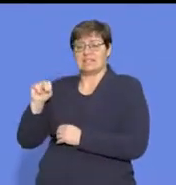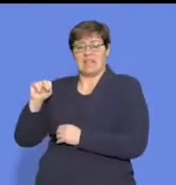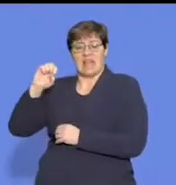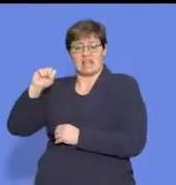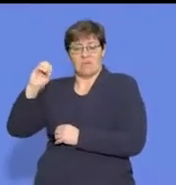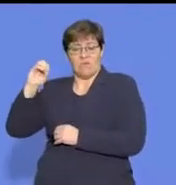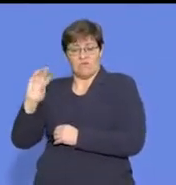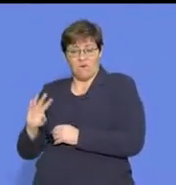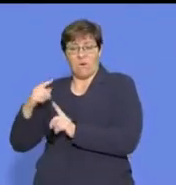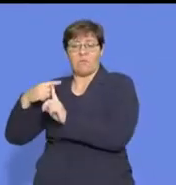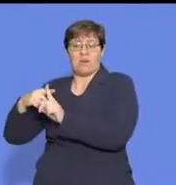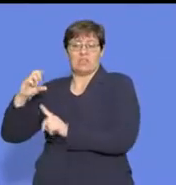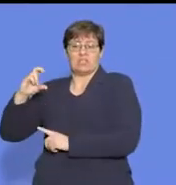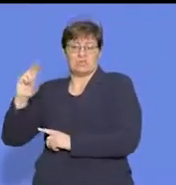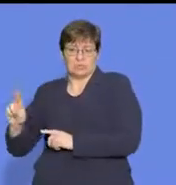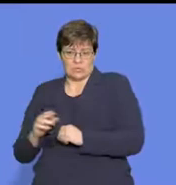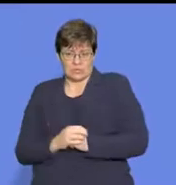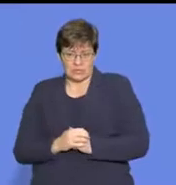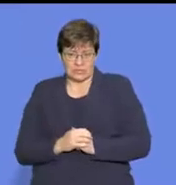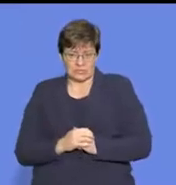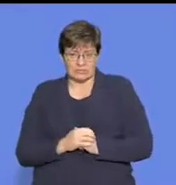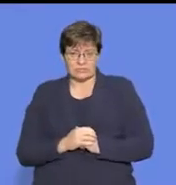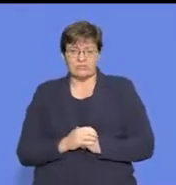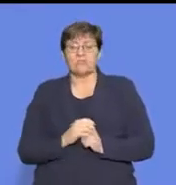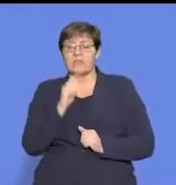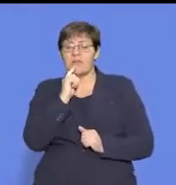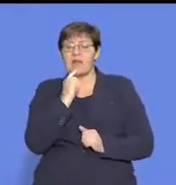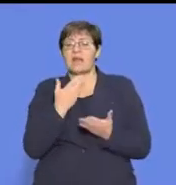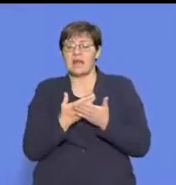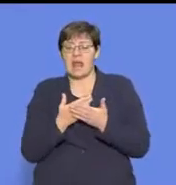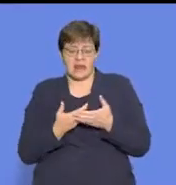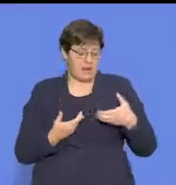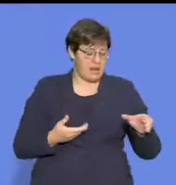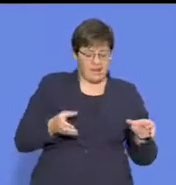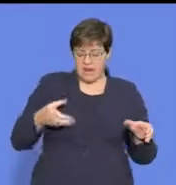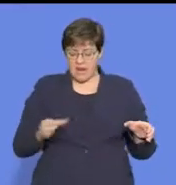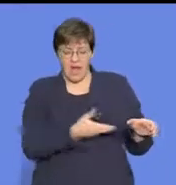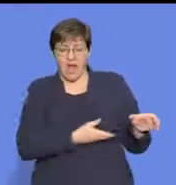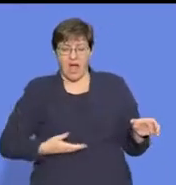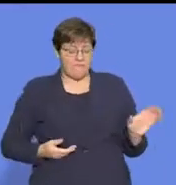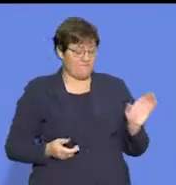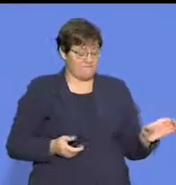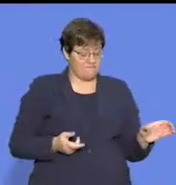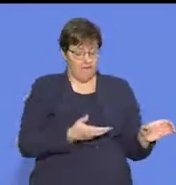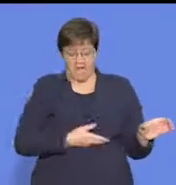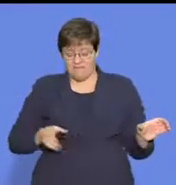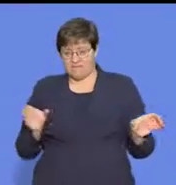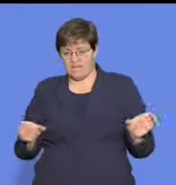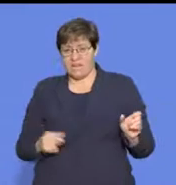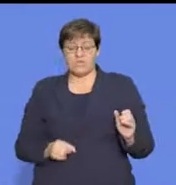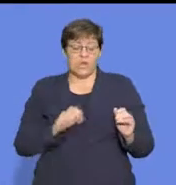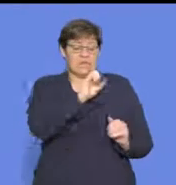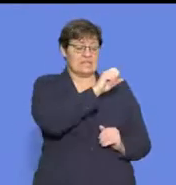copper was the deposit. We recognized we could break that reaction into two half reactions, where we'd say